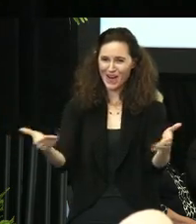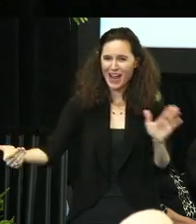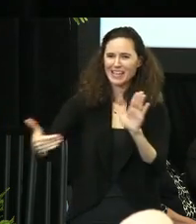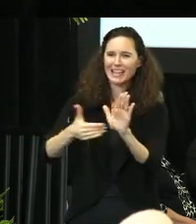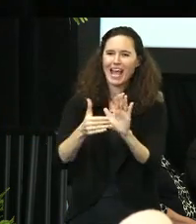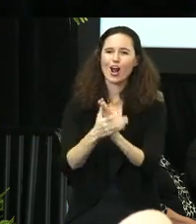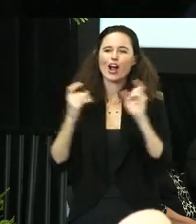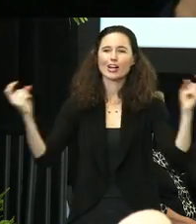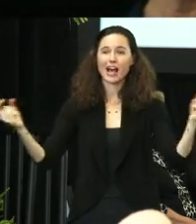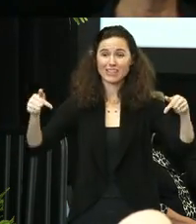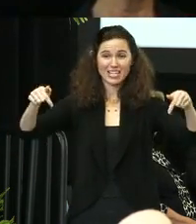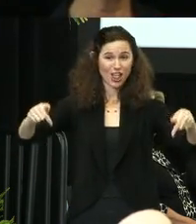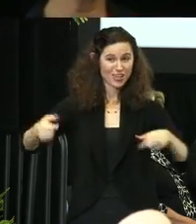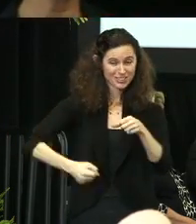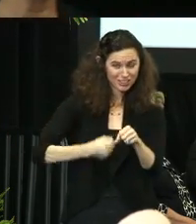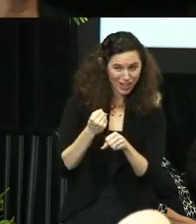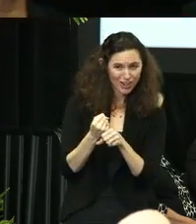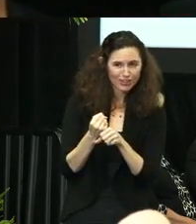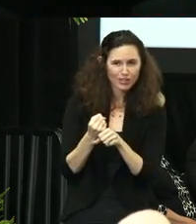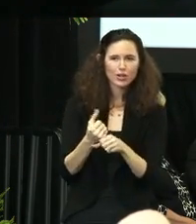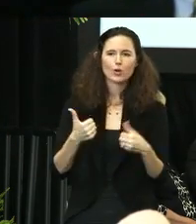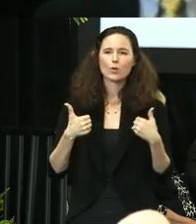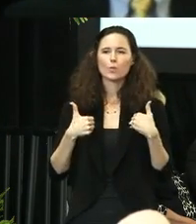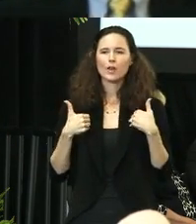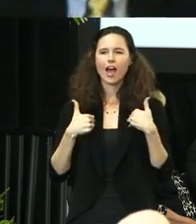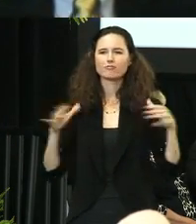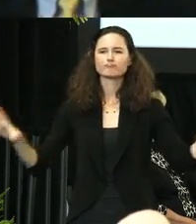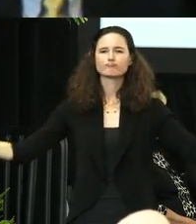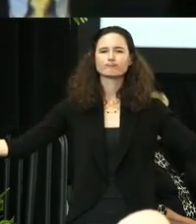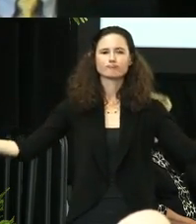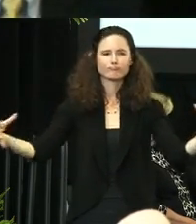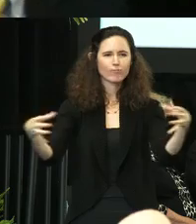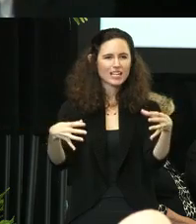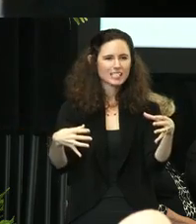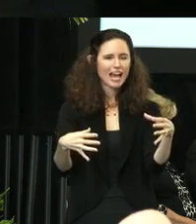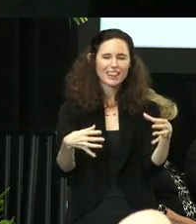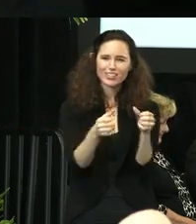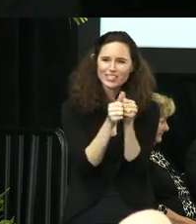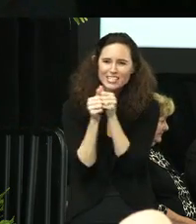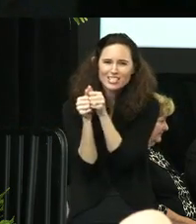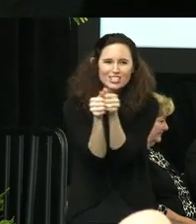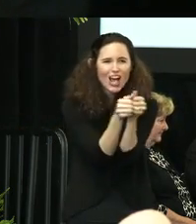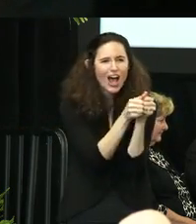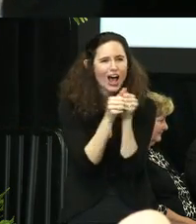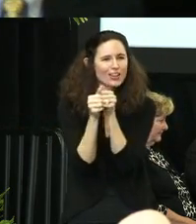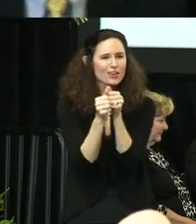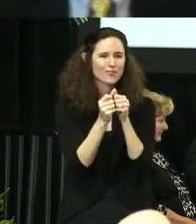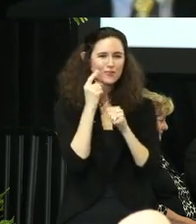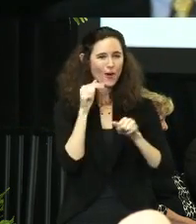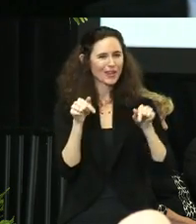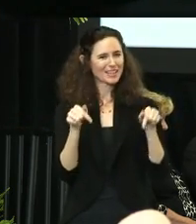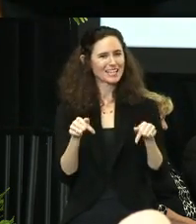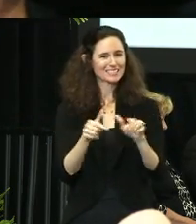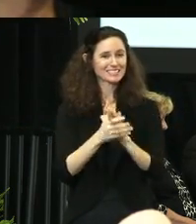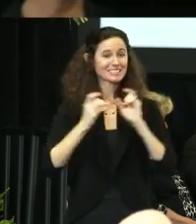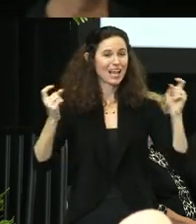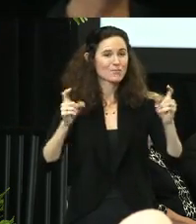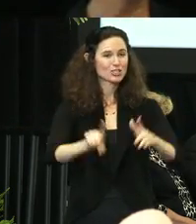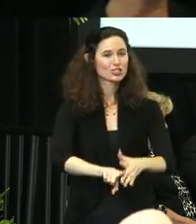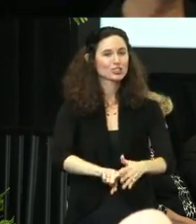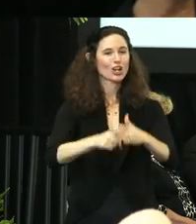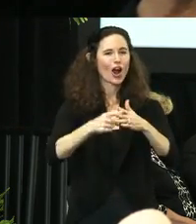convocation this year. We have brought together each other for this celebration to kick off the